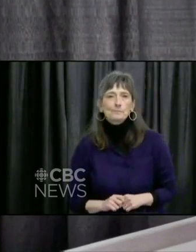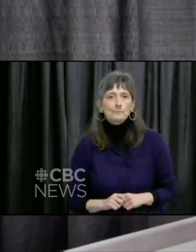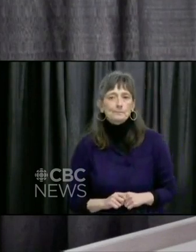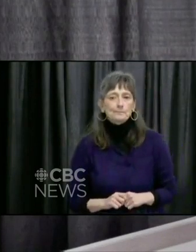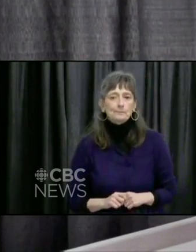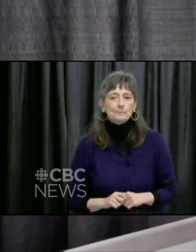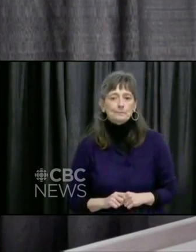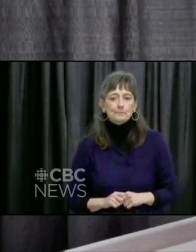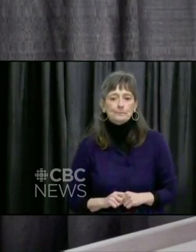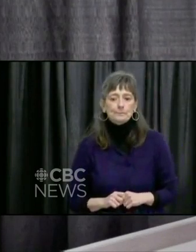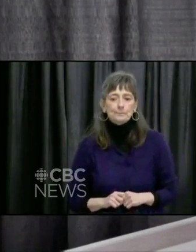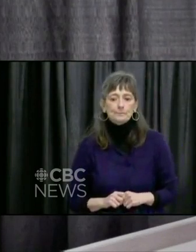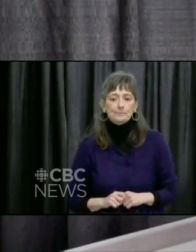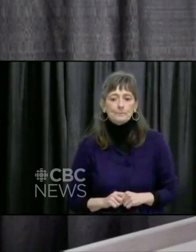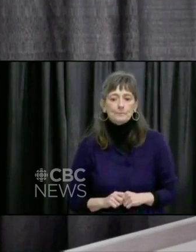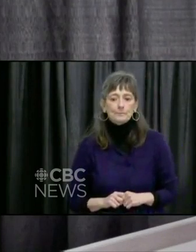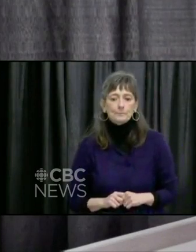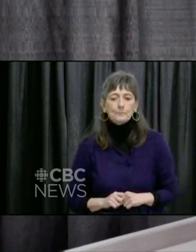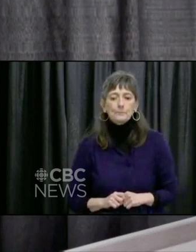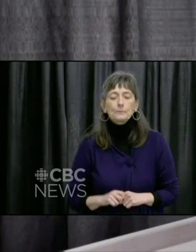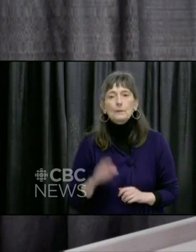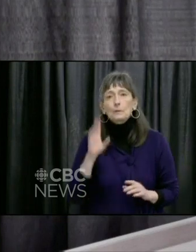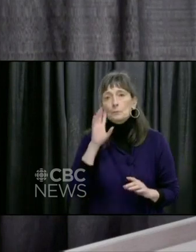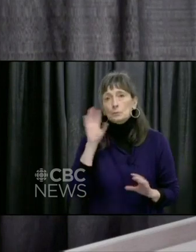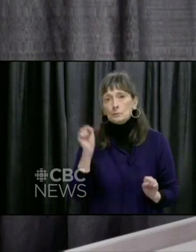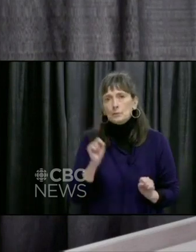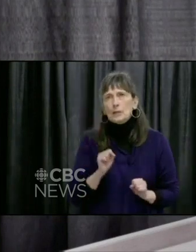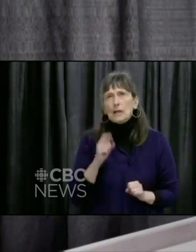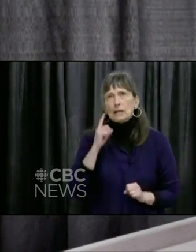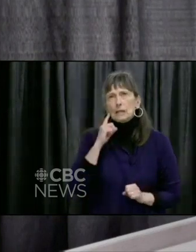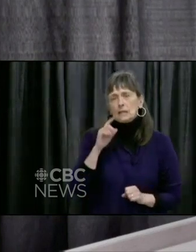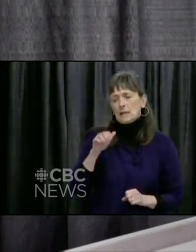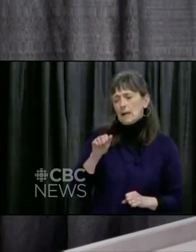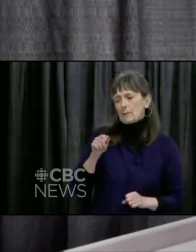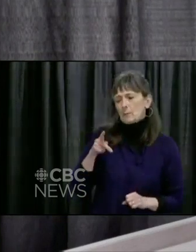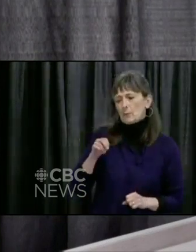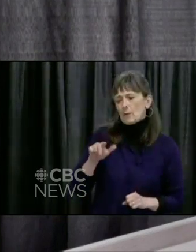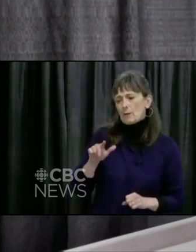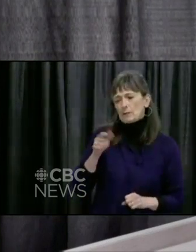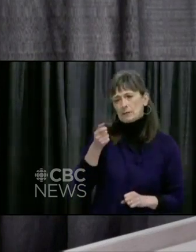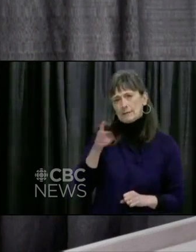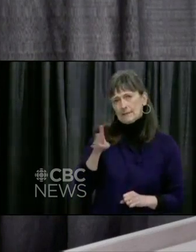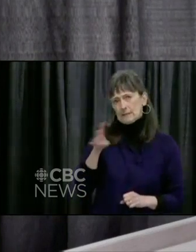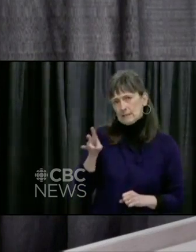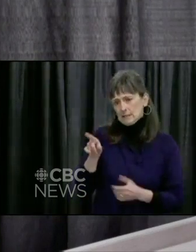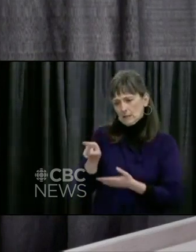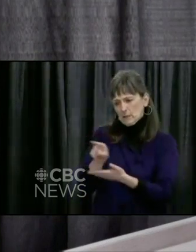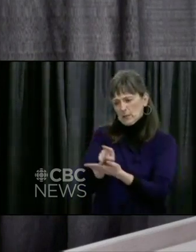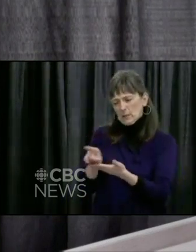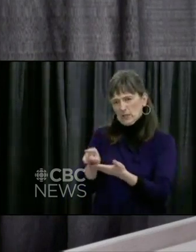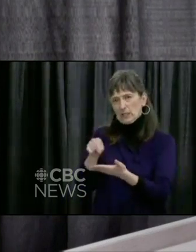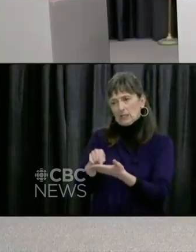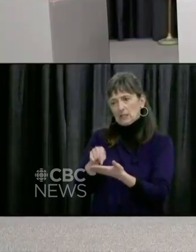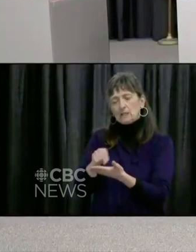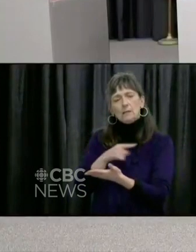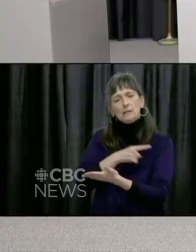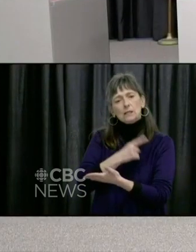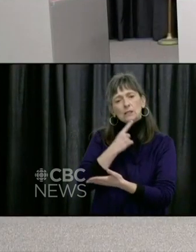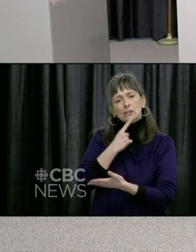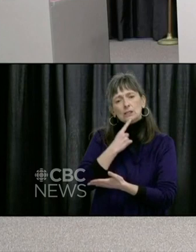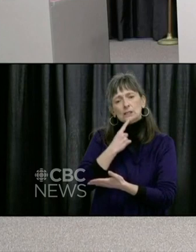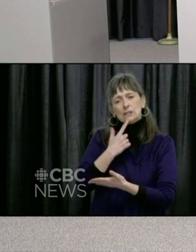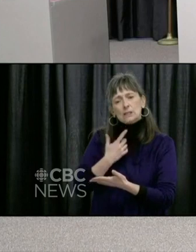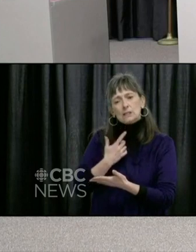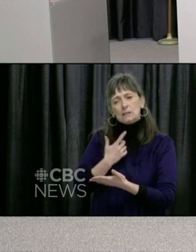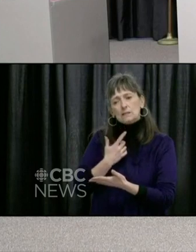Okay. Premier Ball, I believe it was April 17th or in that week, you had said that there was work being done on dispensing fees